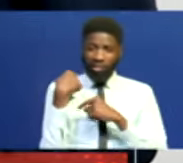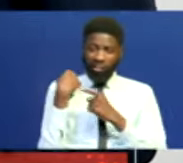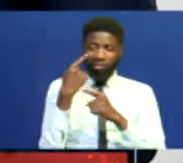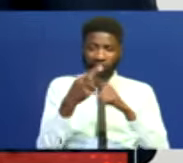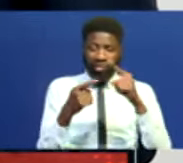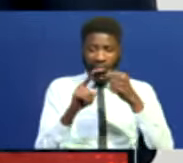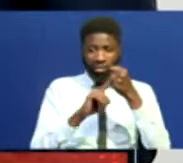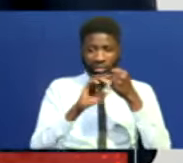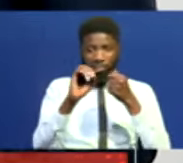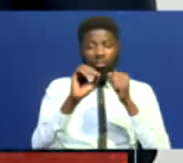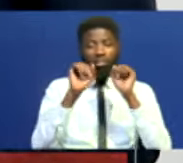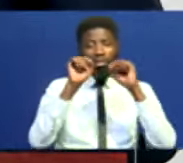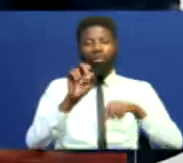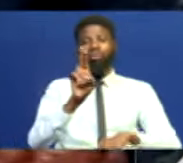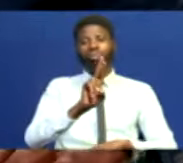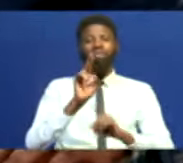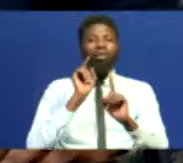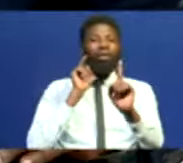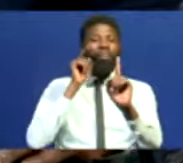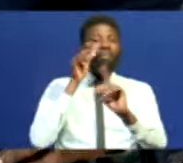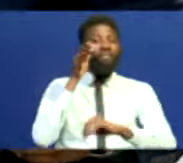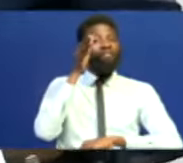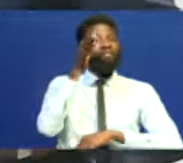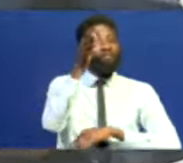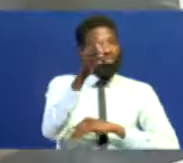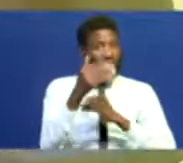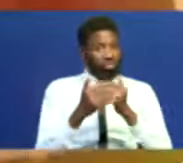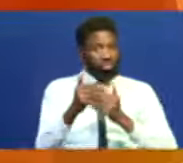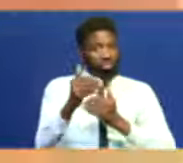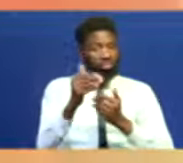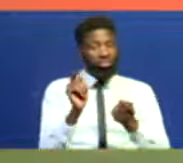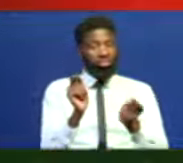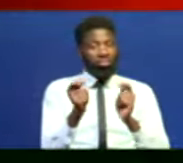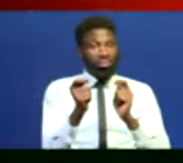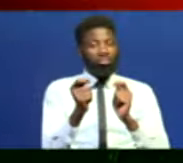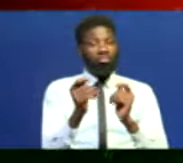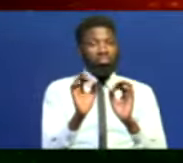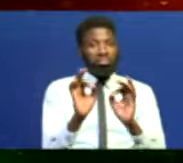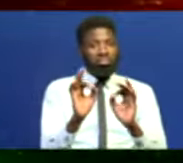be used to shape the future of the industry.